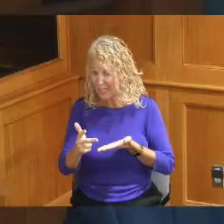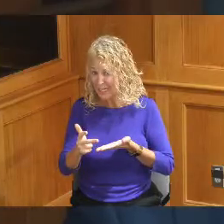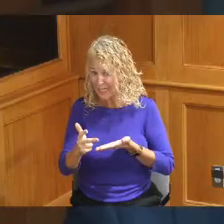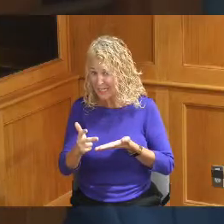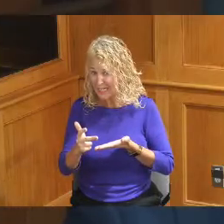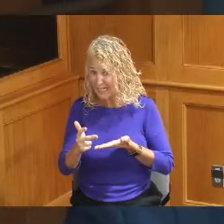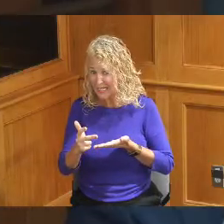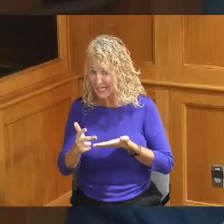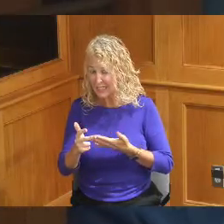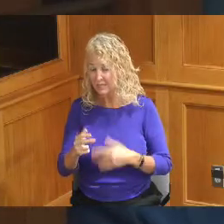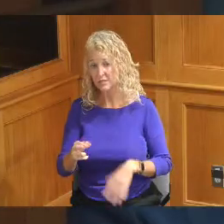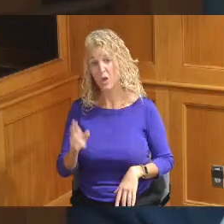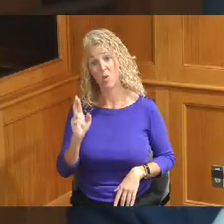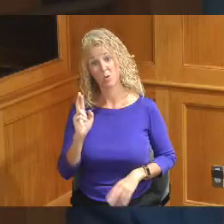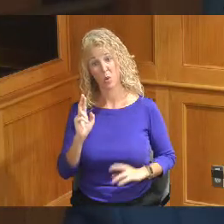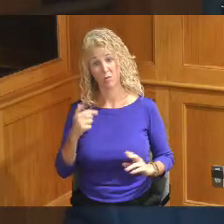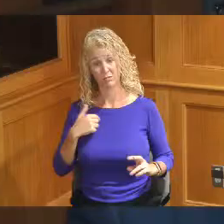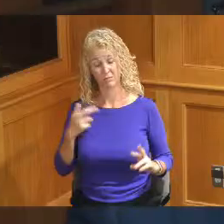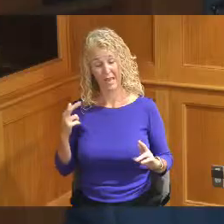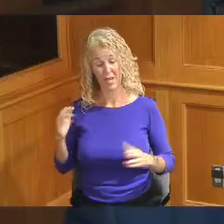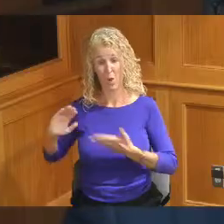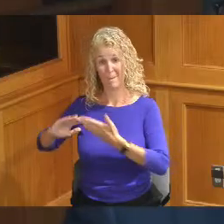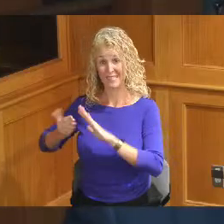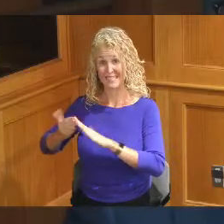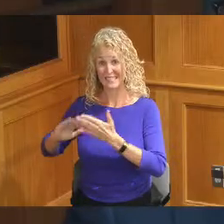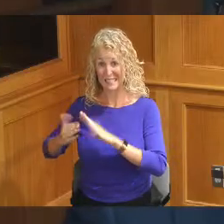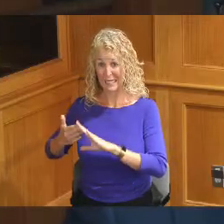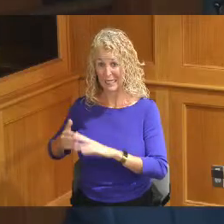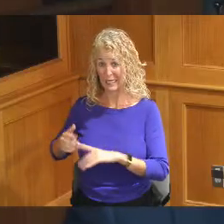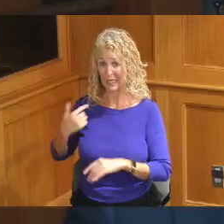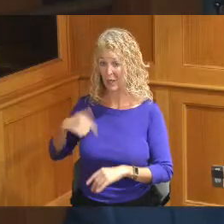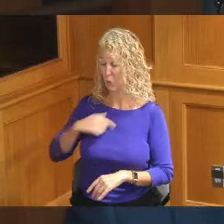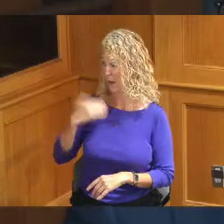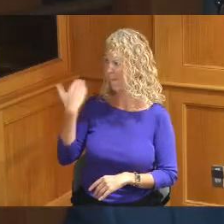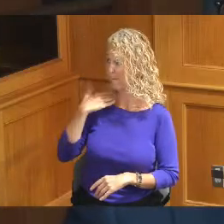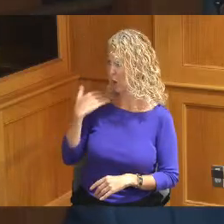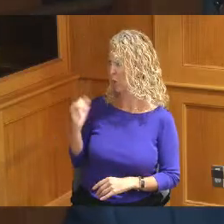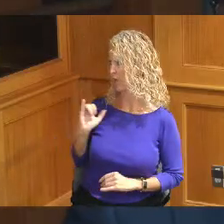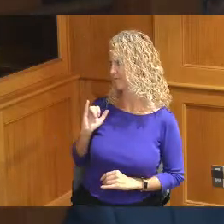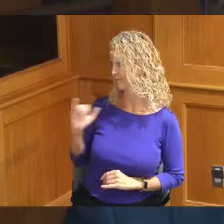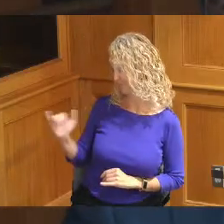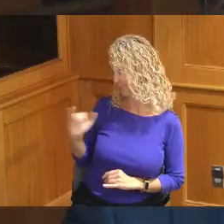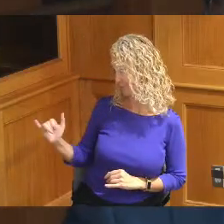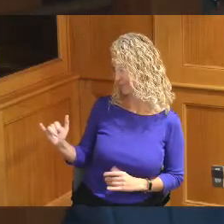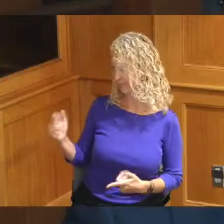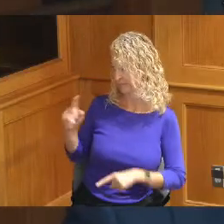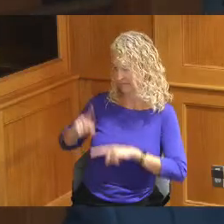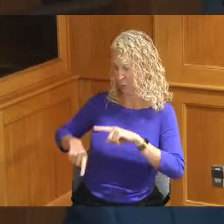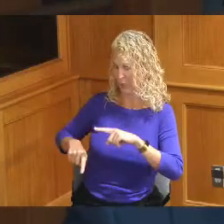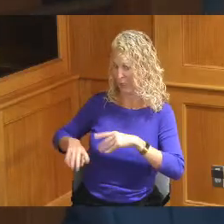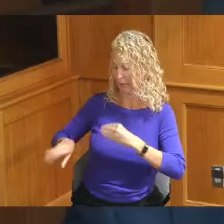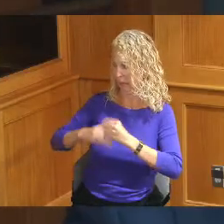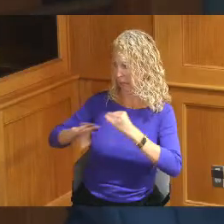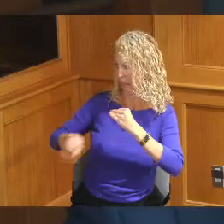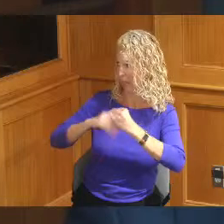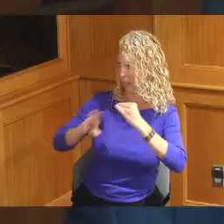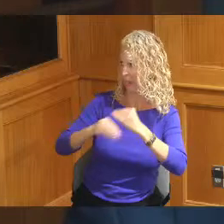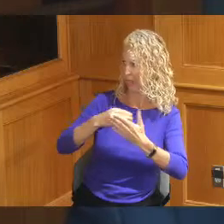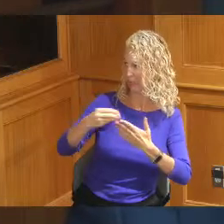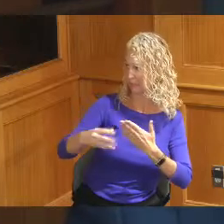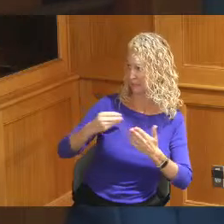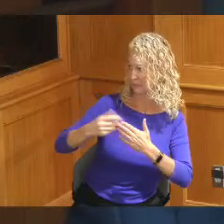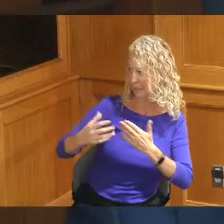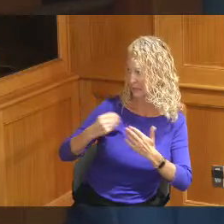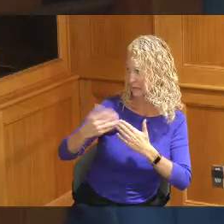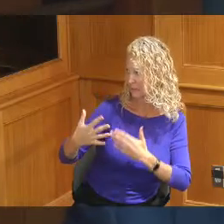we could take back to the city. We're just as broke as they are. And we cannot have all these things